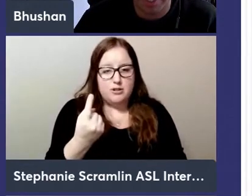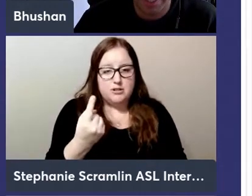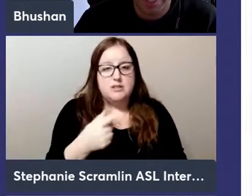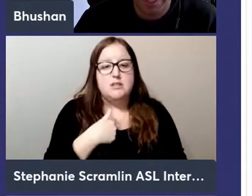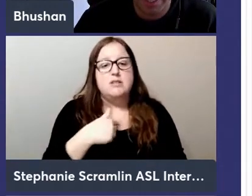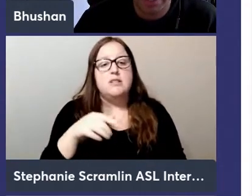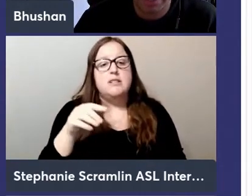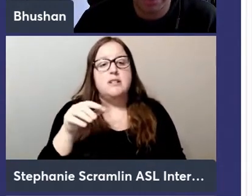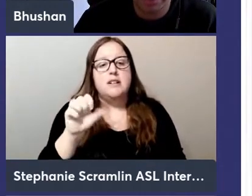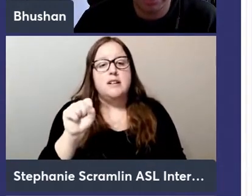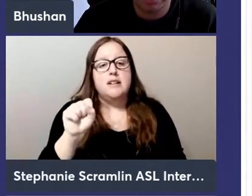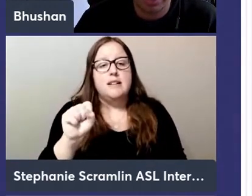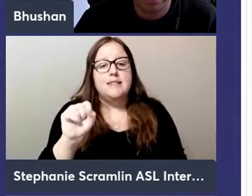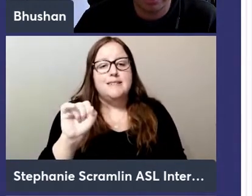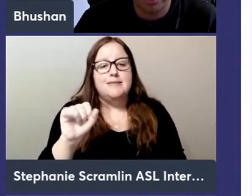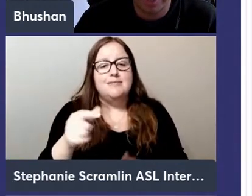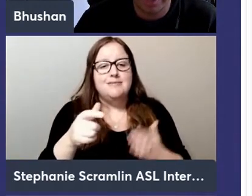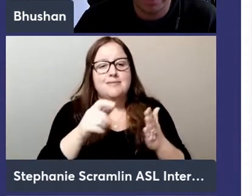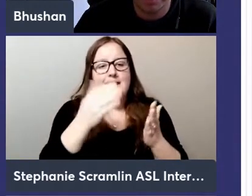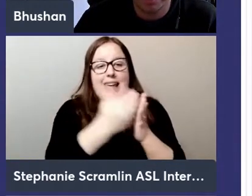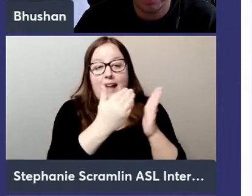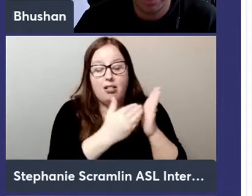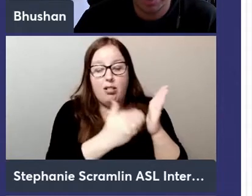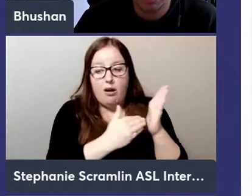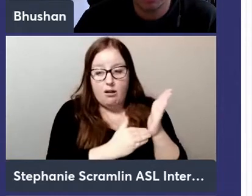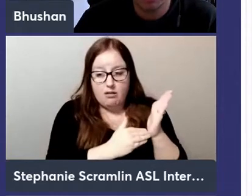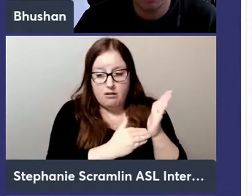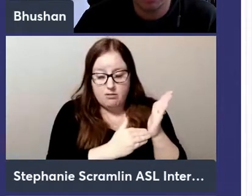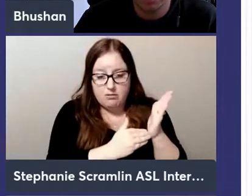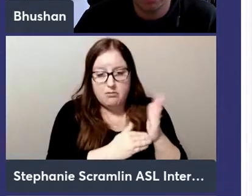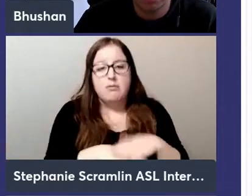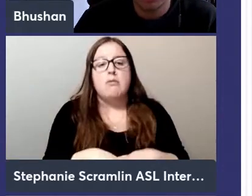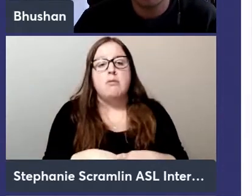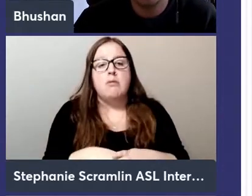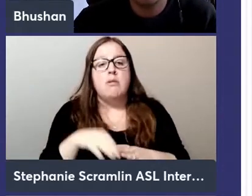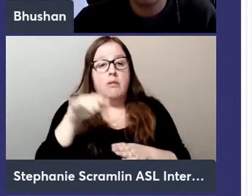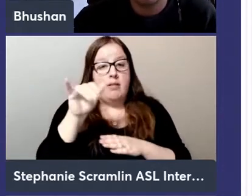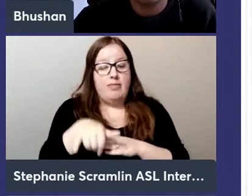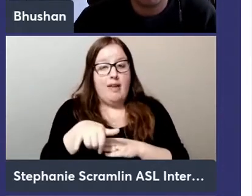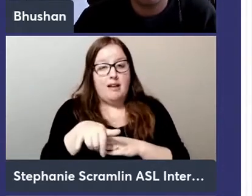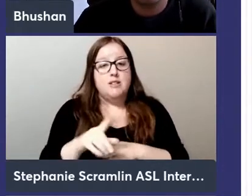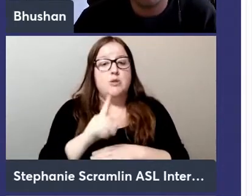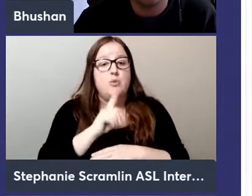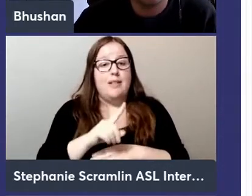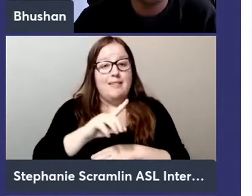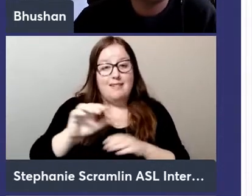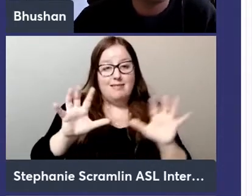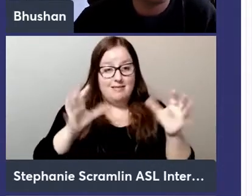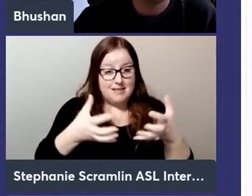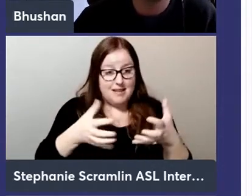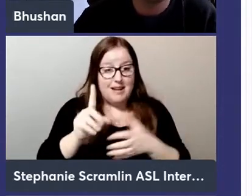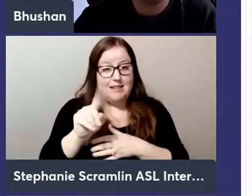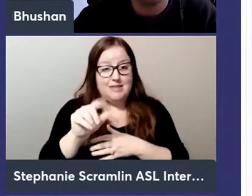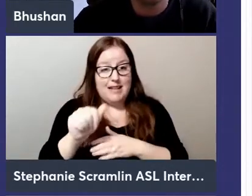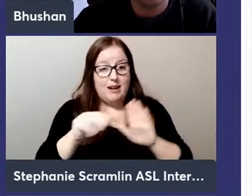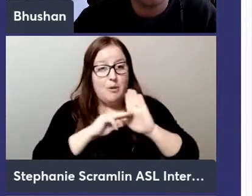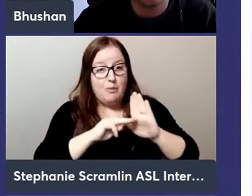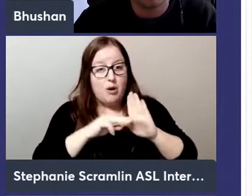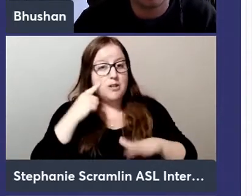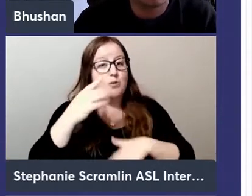catalog. And a signal catalog is the superset of the data models of